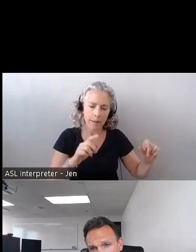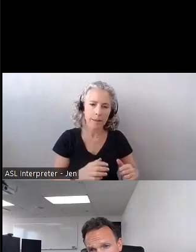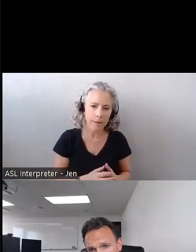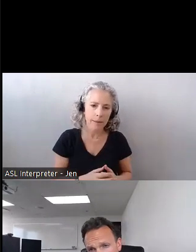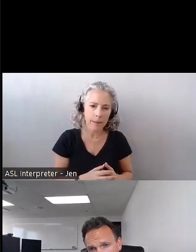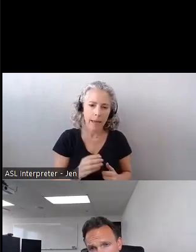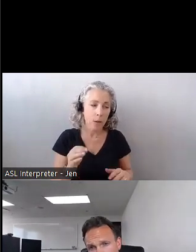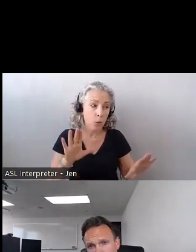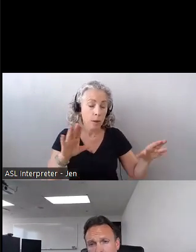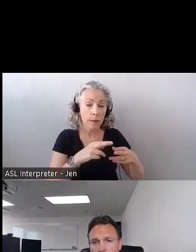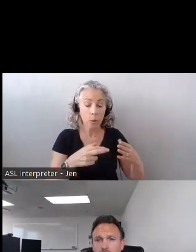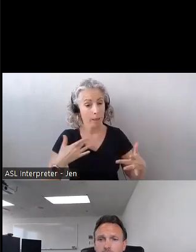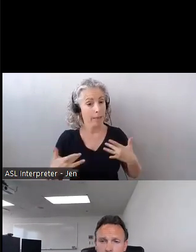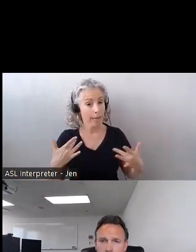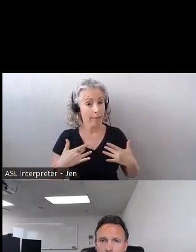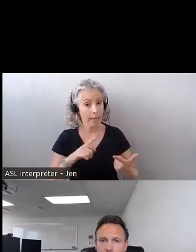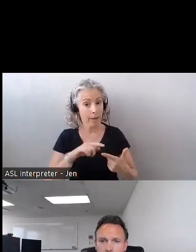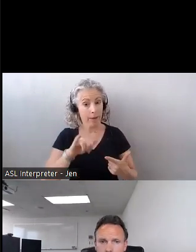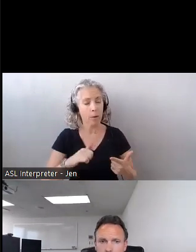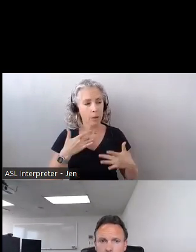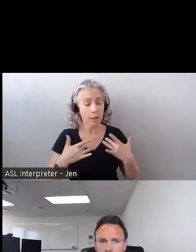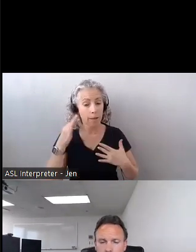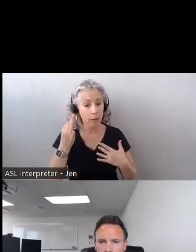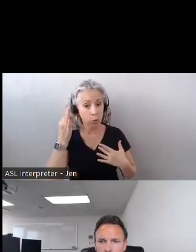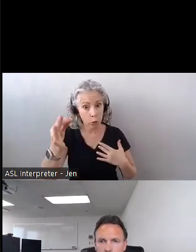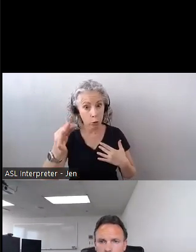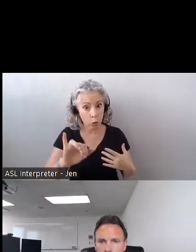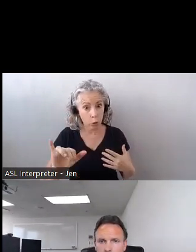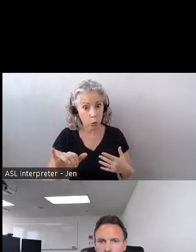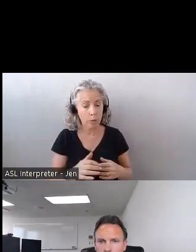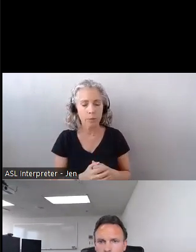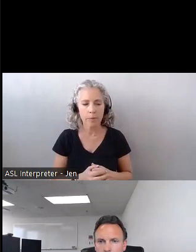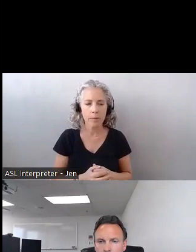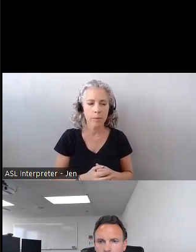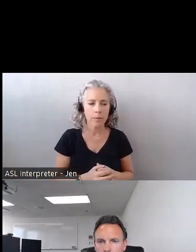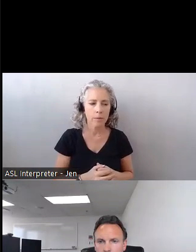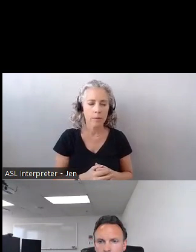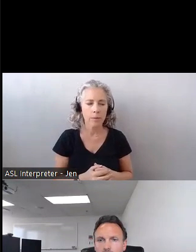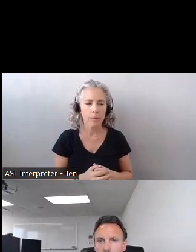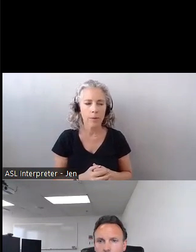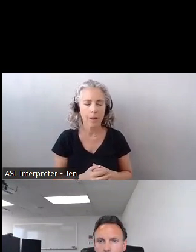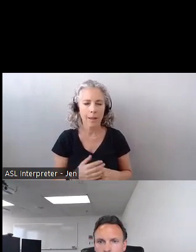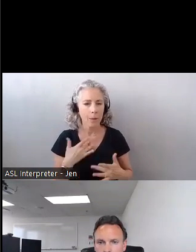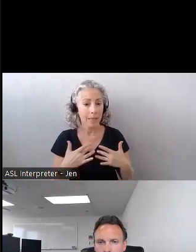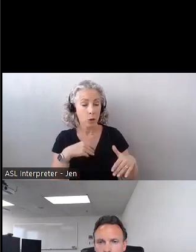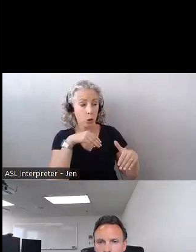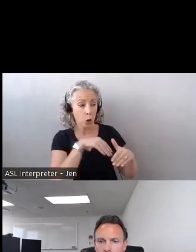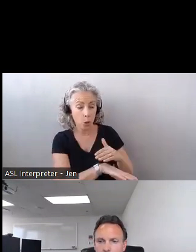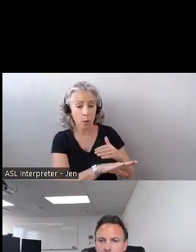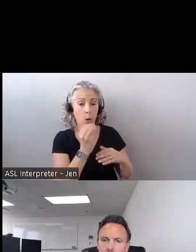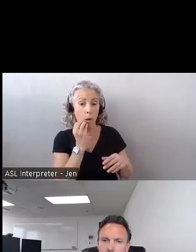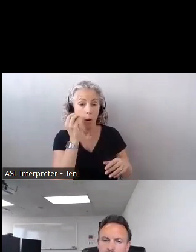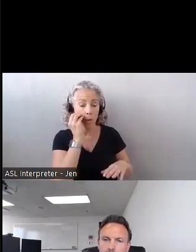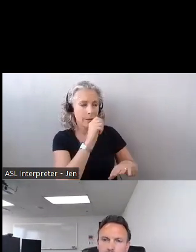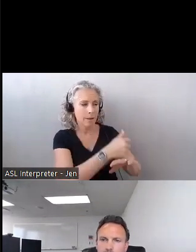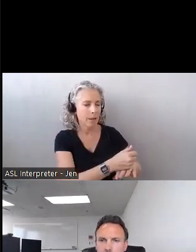We're excited about it. We're excited about the future of it, being able to go into the actual consumer's home and set up the same concept as we're